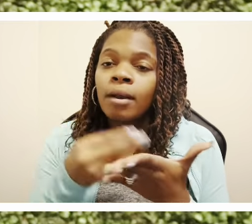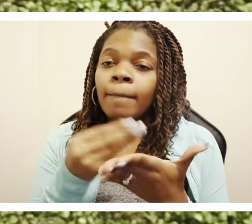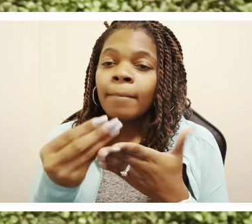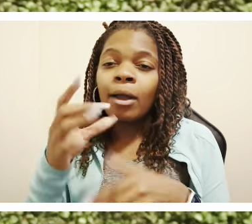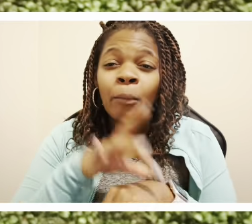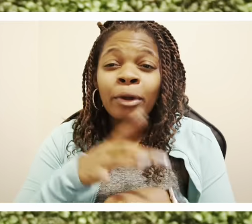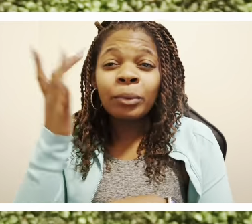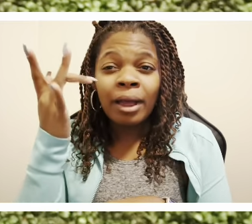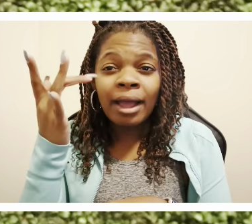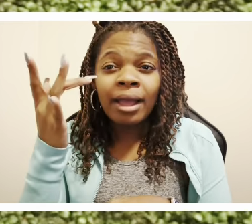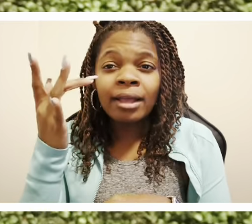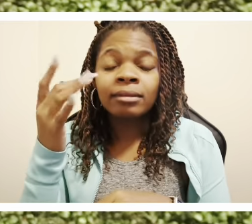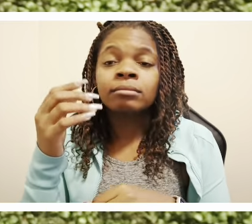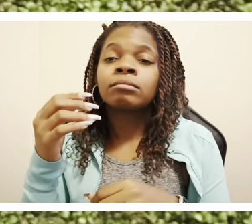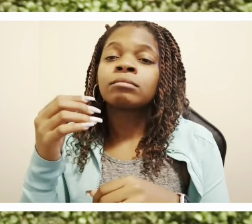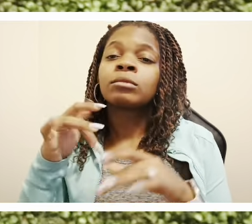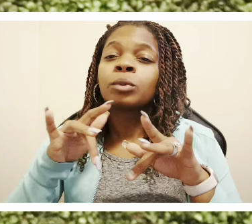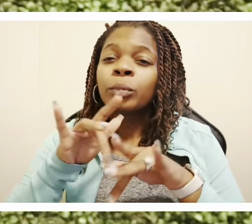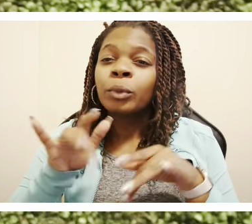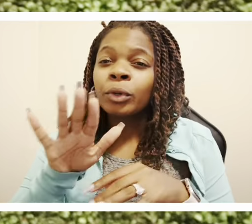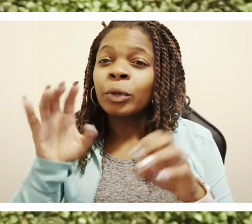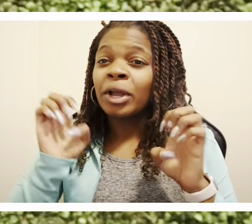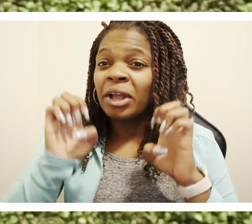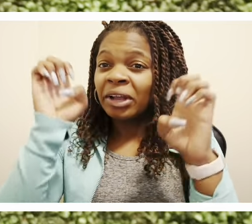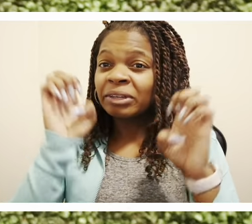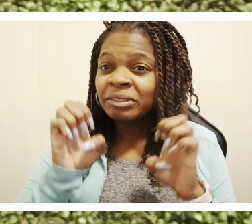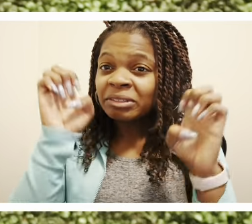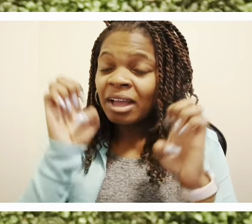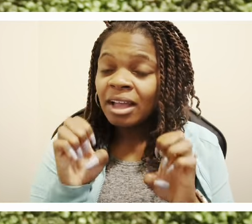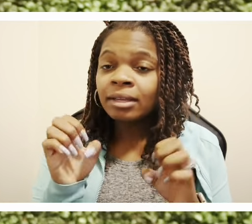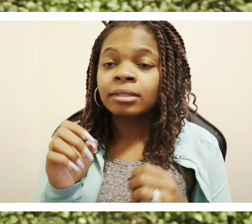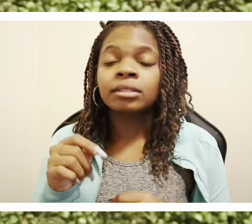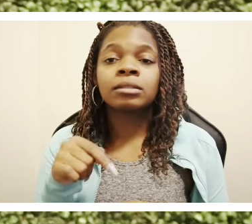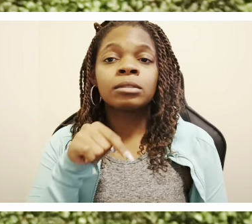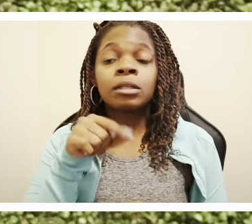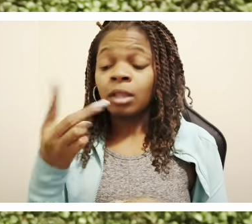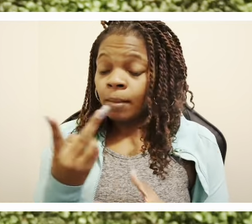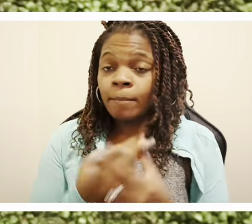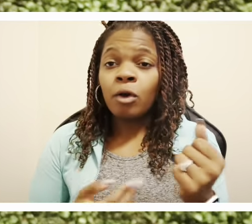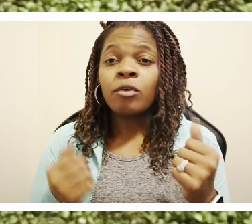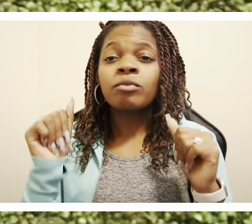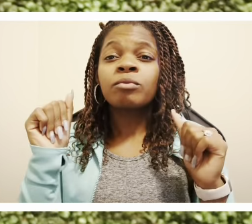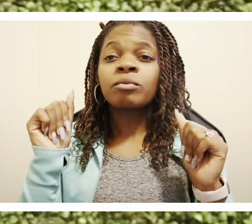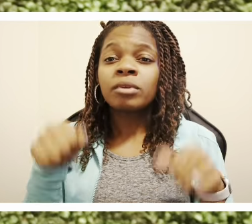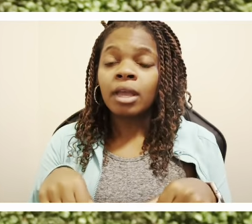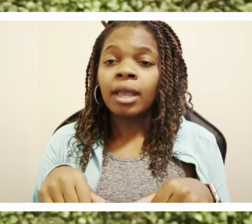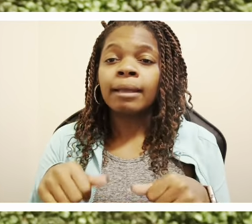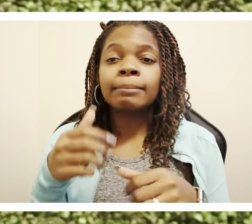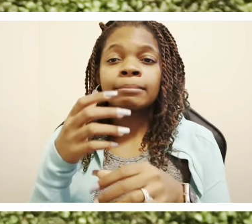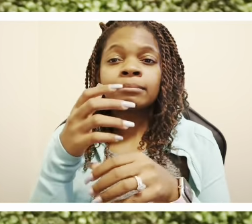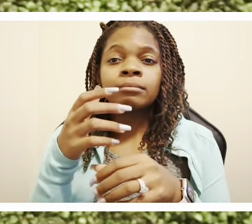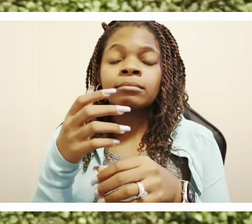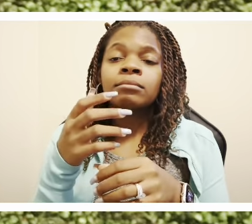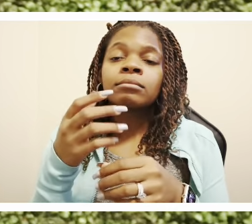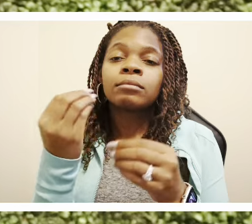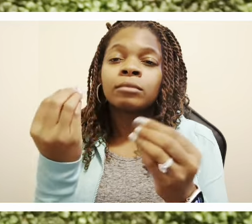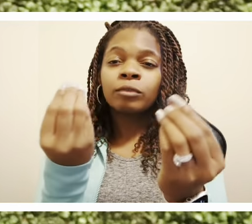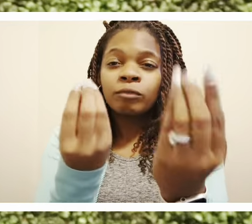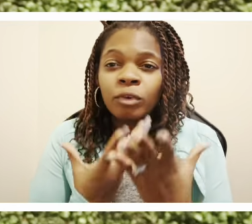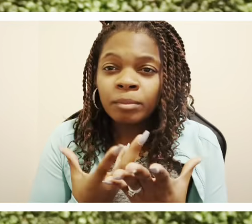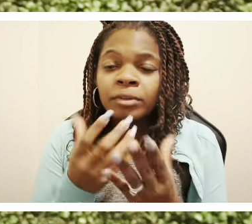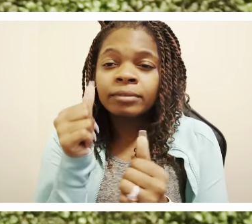it has, both of these have other features like, you know, receiving text messages, phone calls,